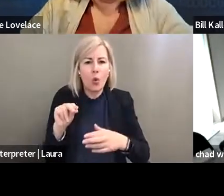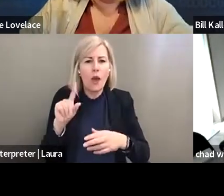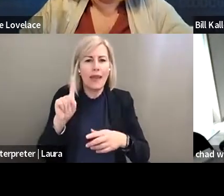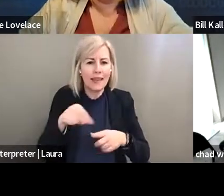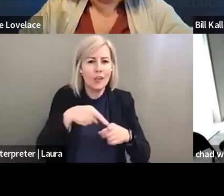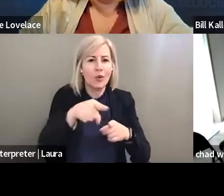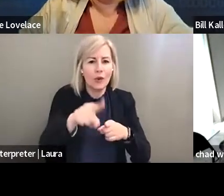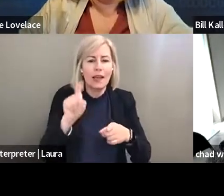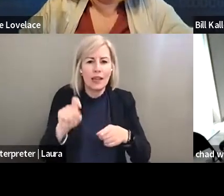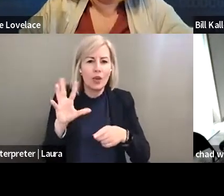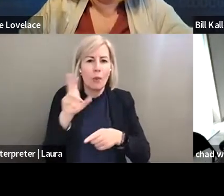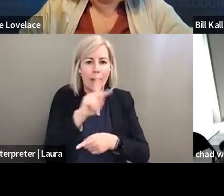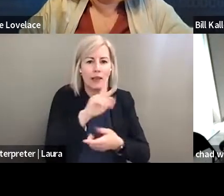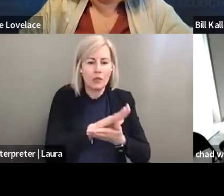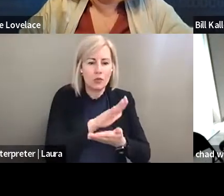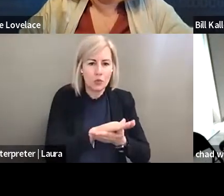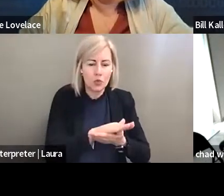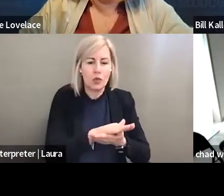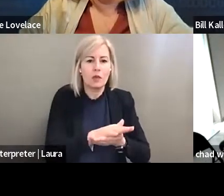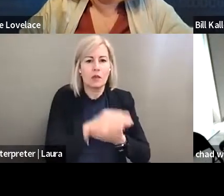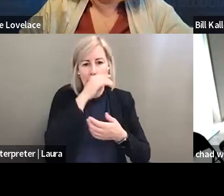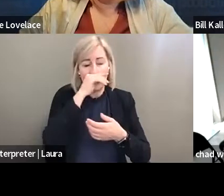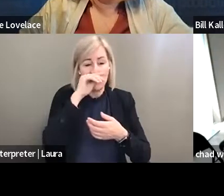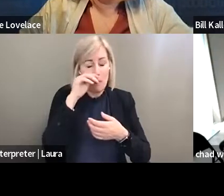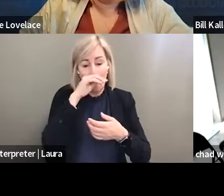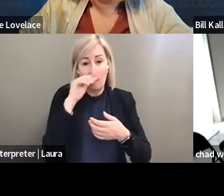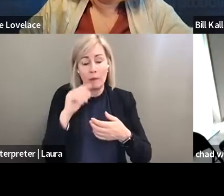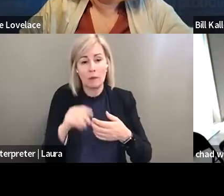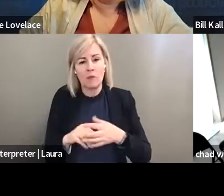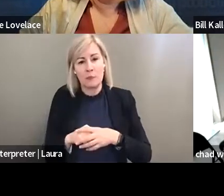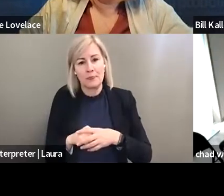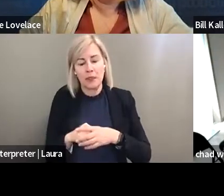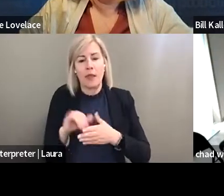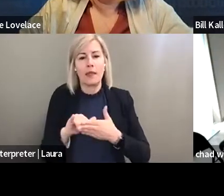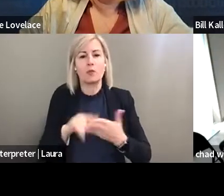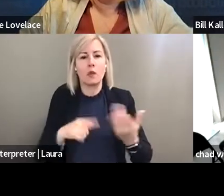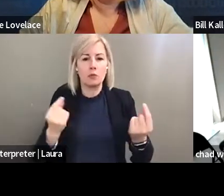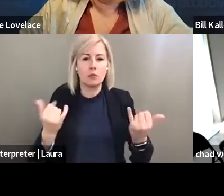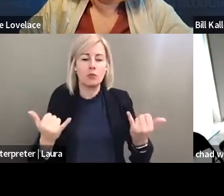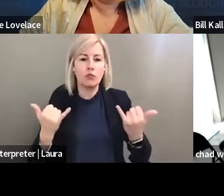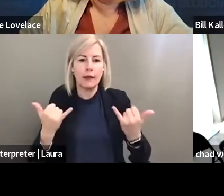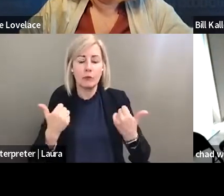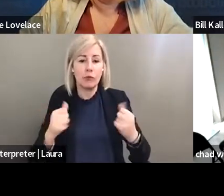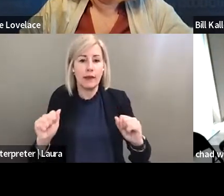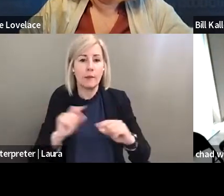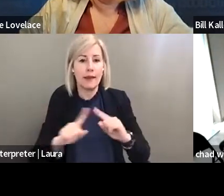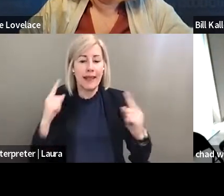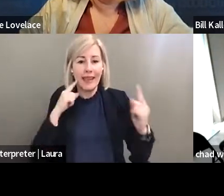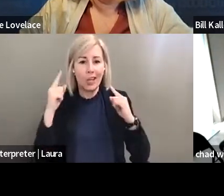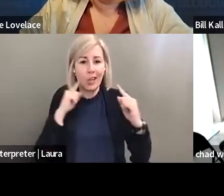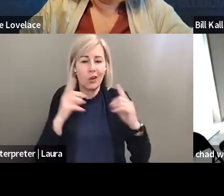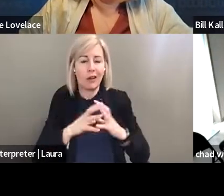back to school, which that's what I'm doing, trying. But I hear a lot of